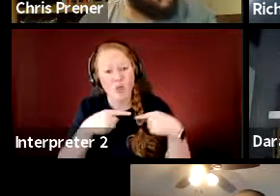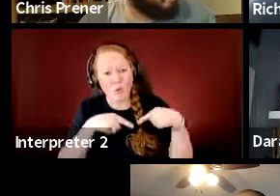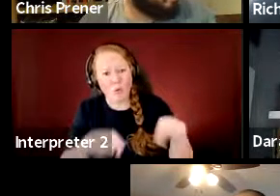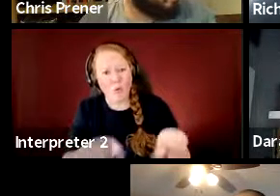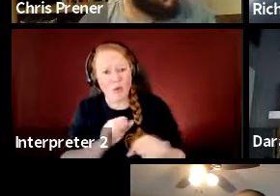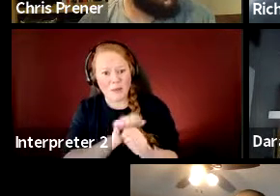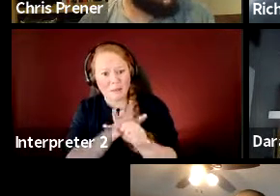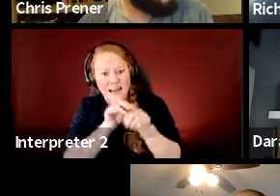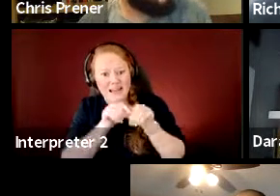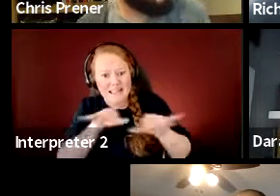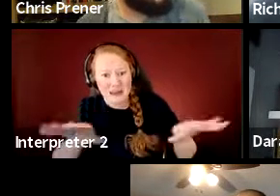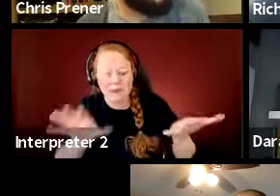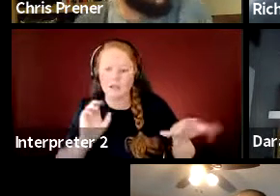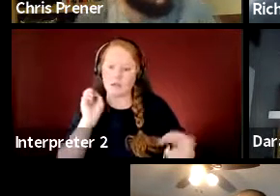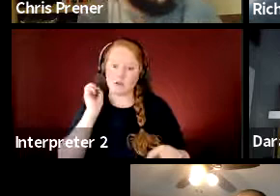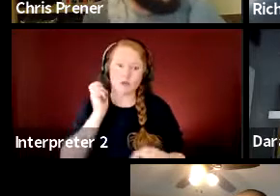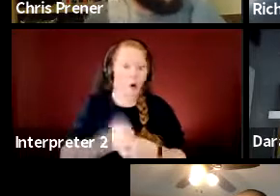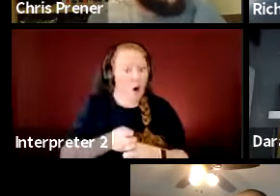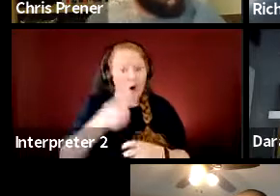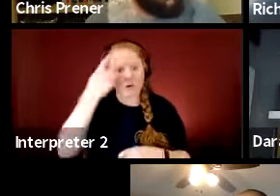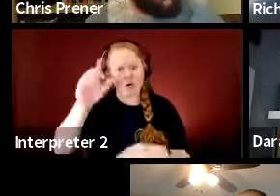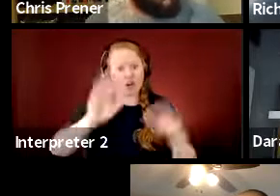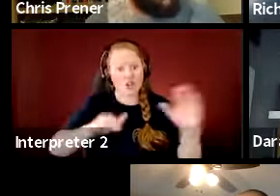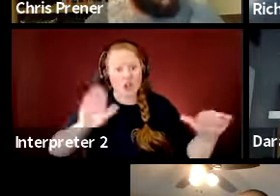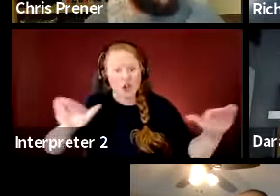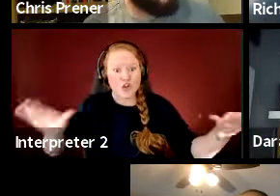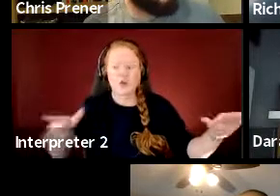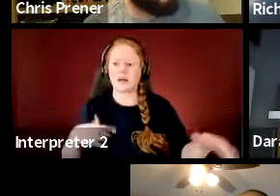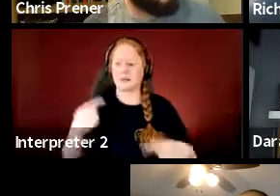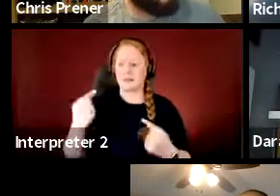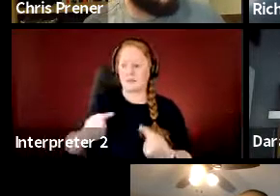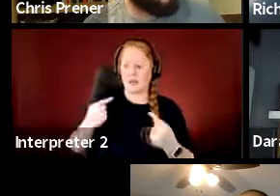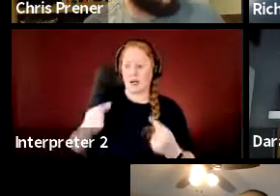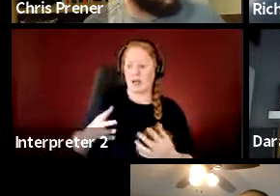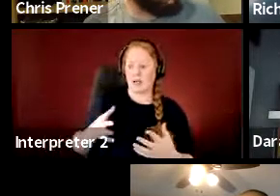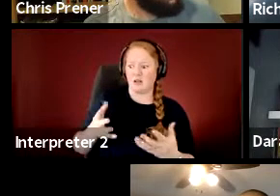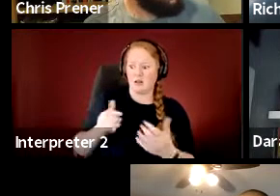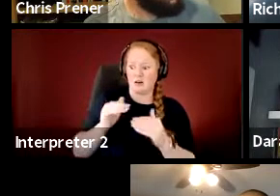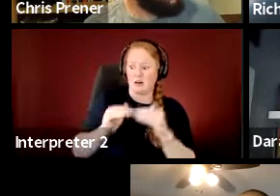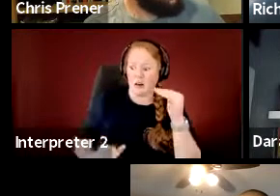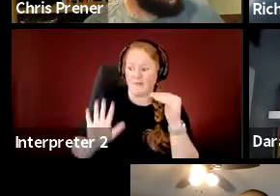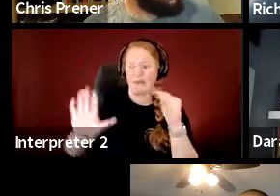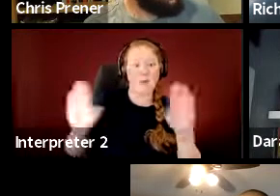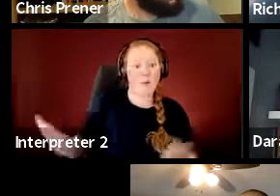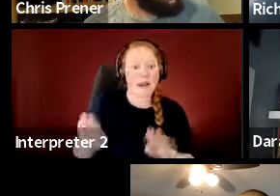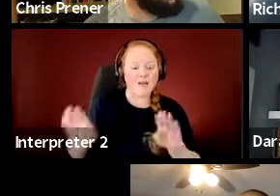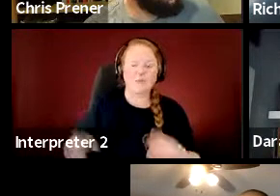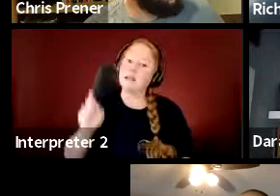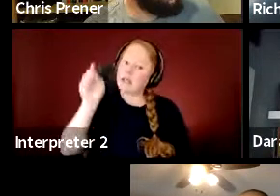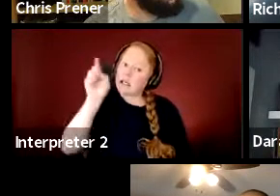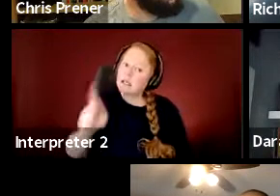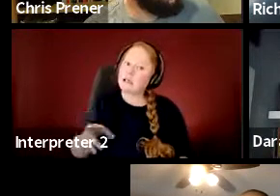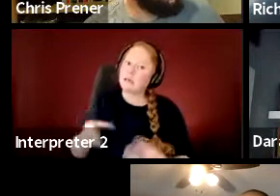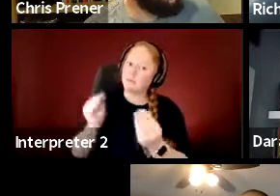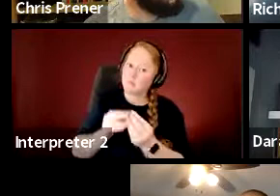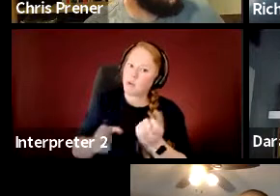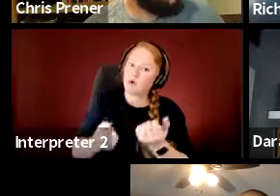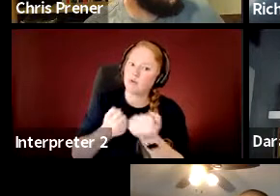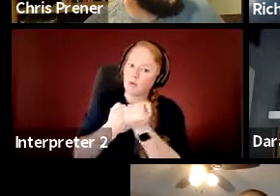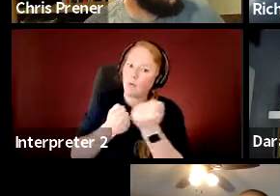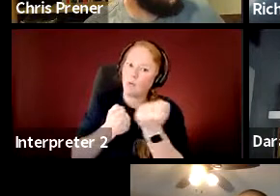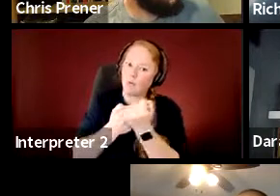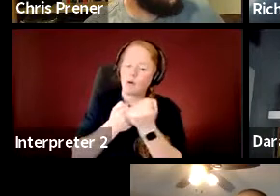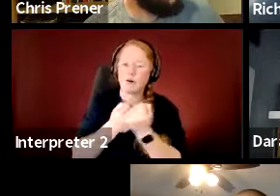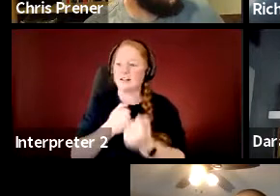children, and the differences and the disparities in their behavior. They need additional support. The CDC and the opportunities